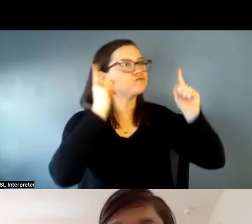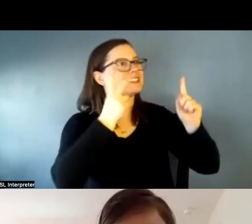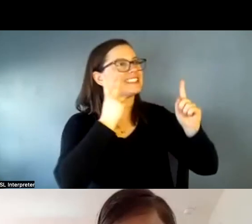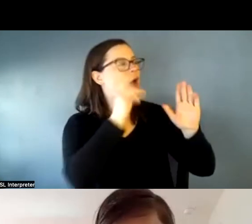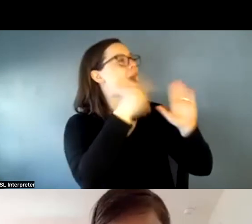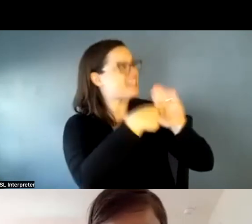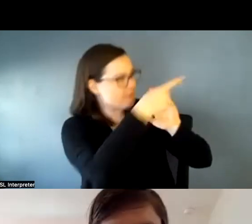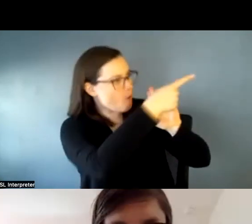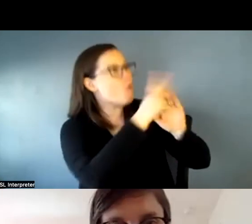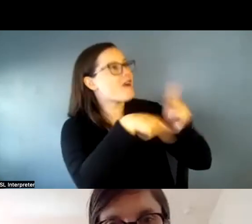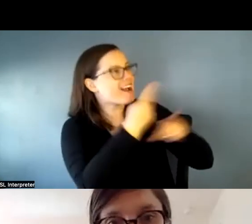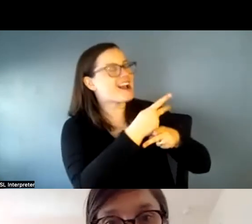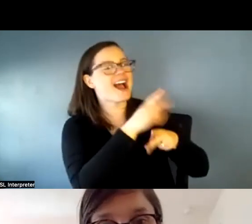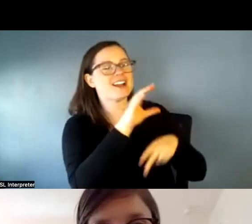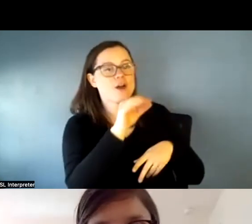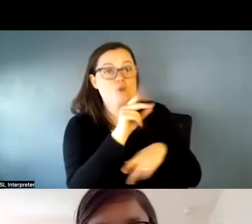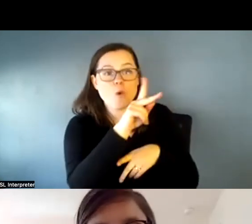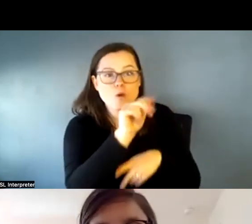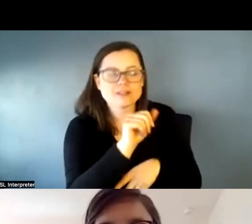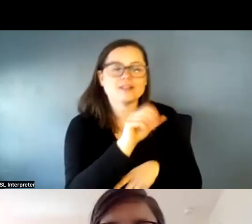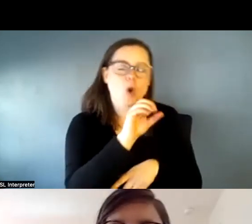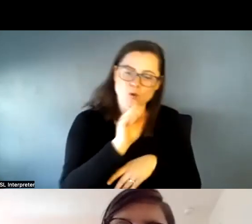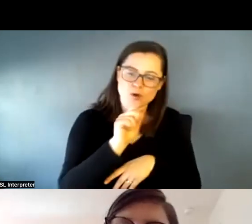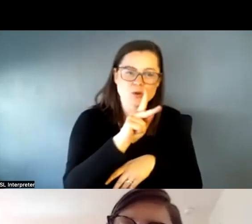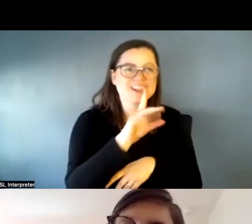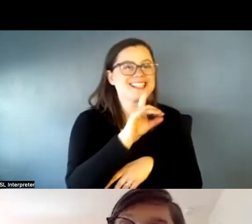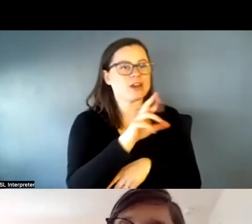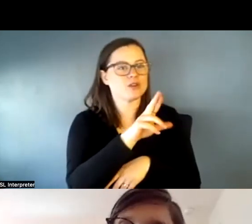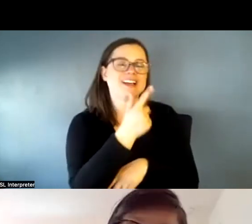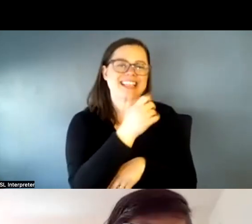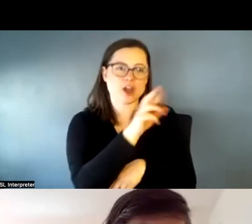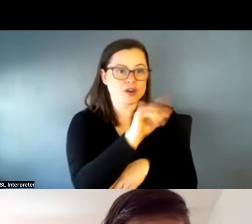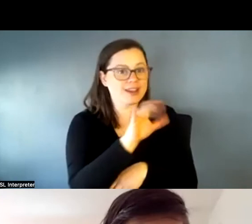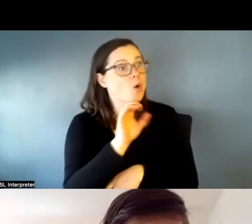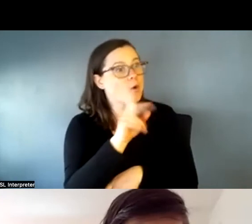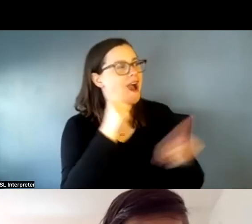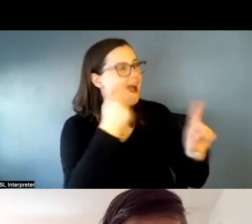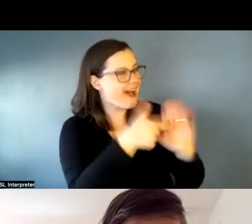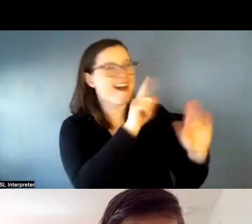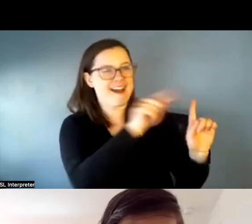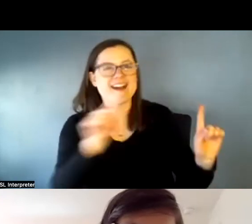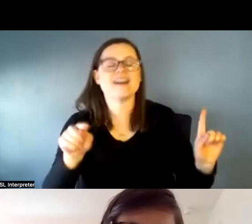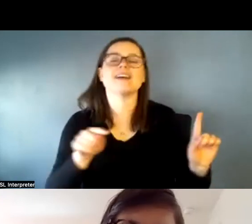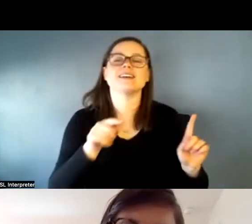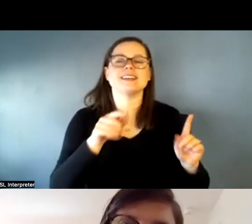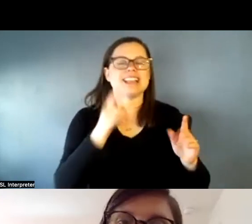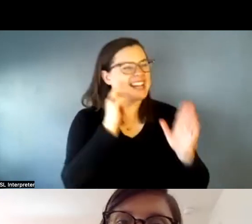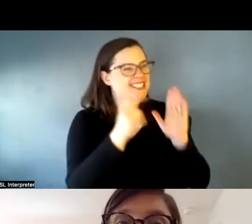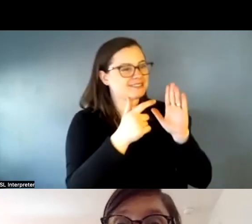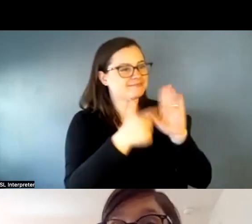the Gary oaks, like we were talking about earlier, kind of seeing which trees